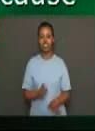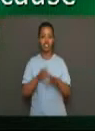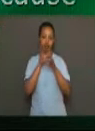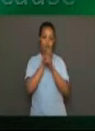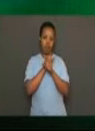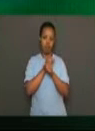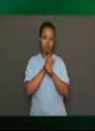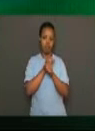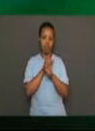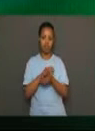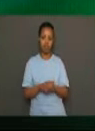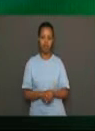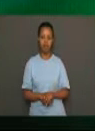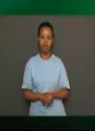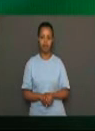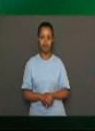Time's up.